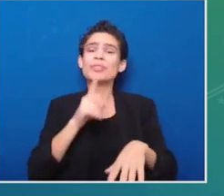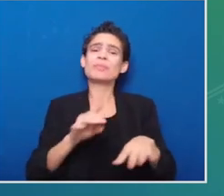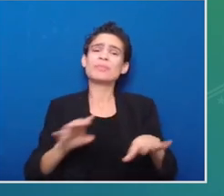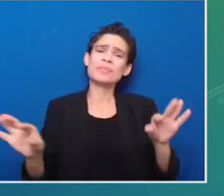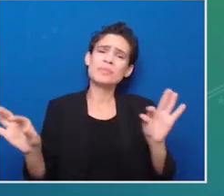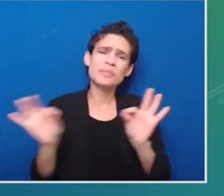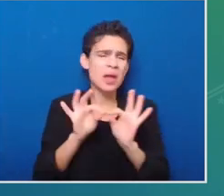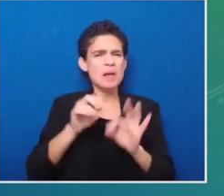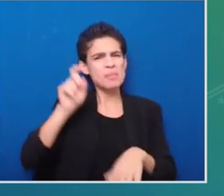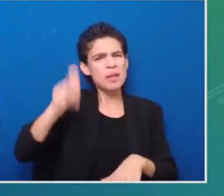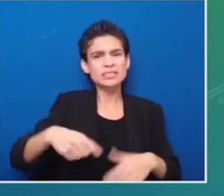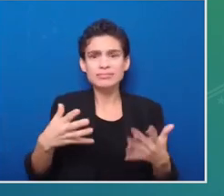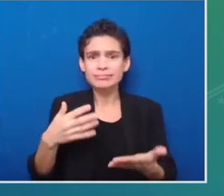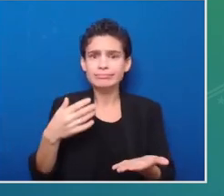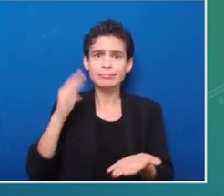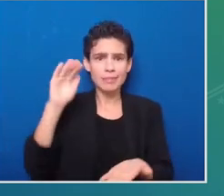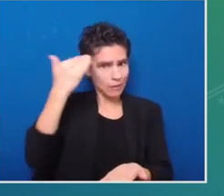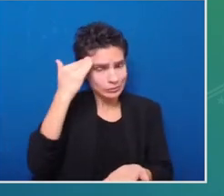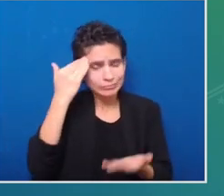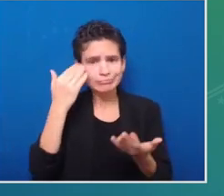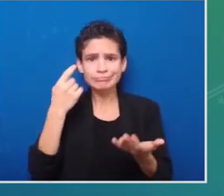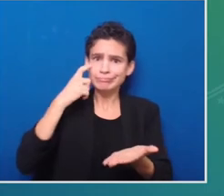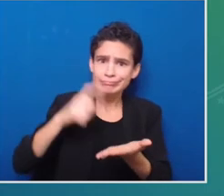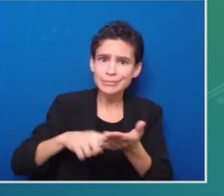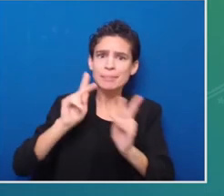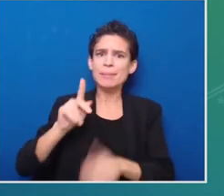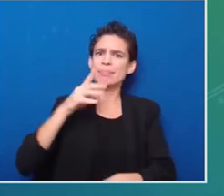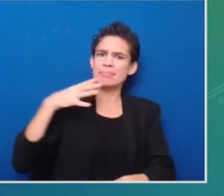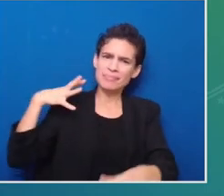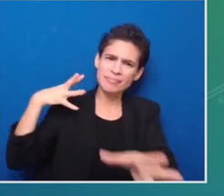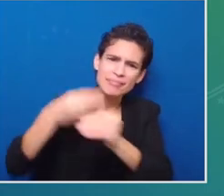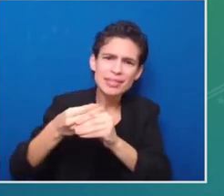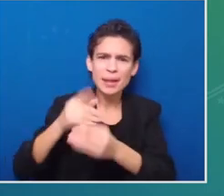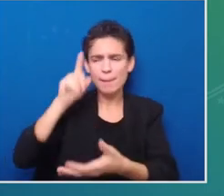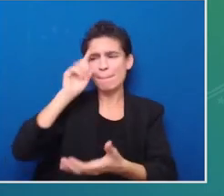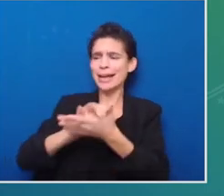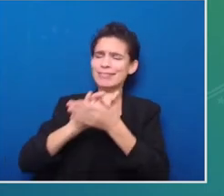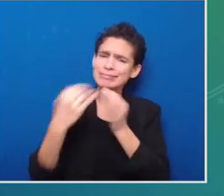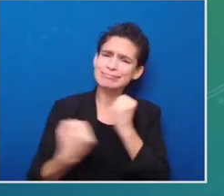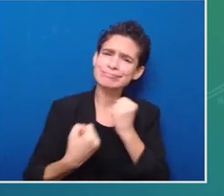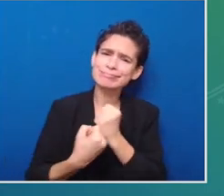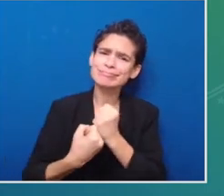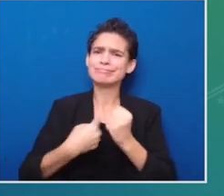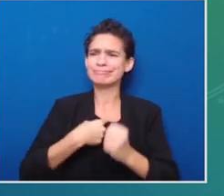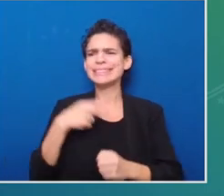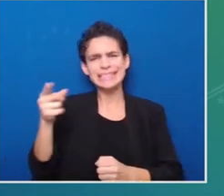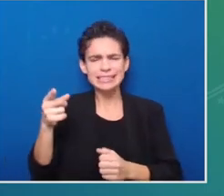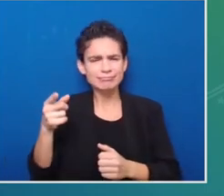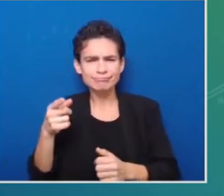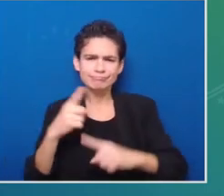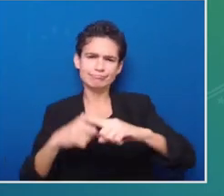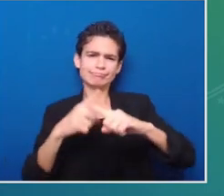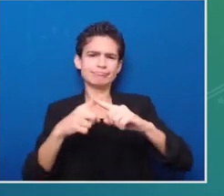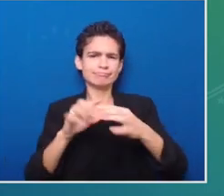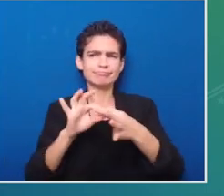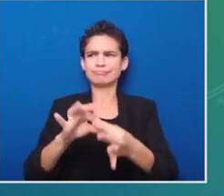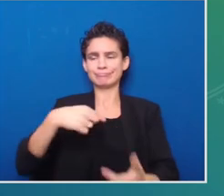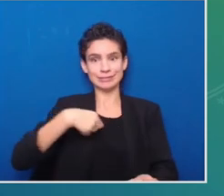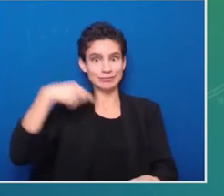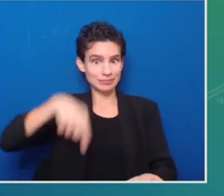the acknowledgement of the many people who have believed in me over the years and had the confidence in me for this